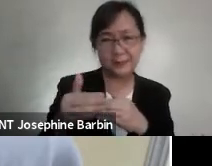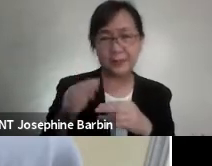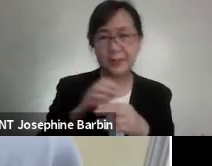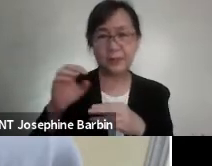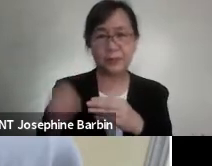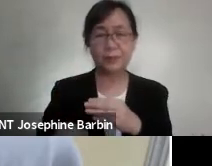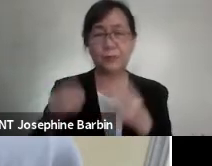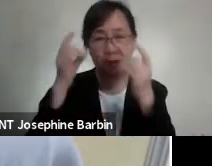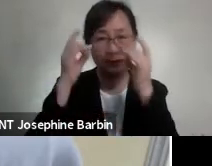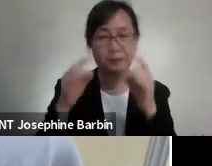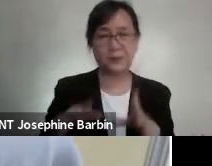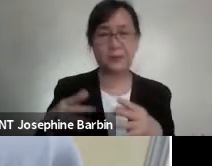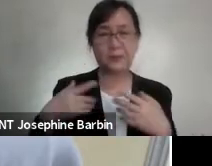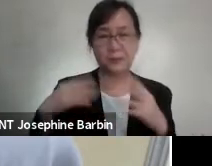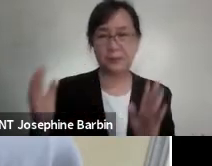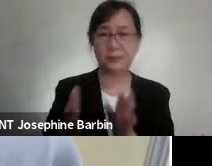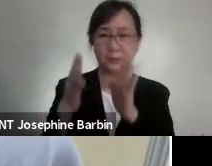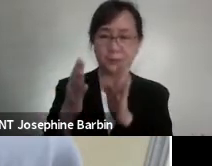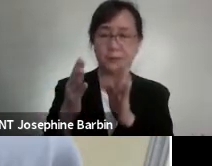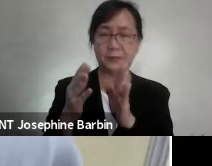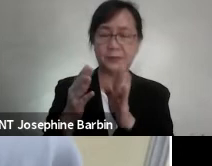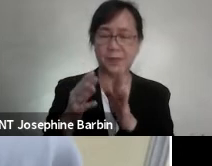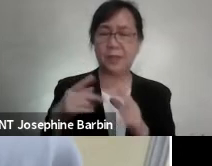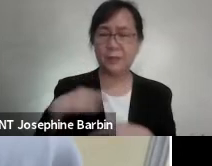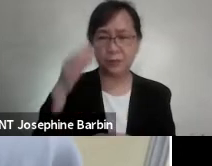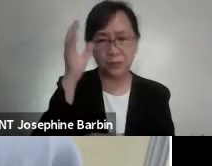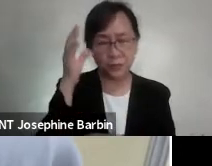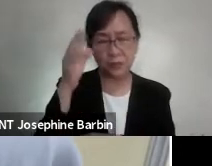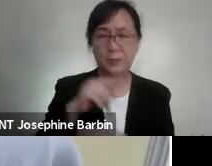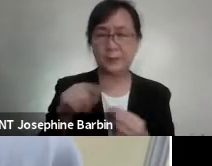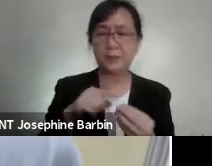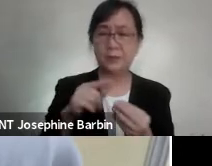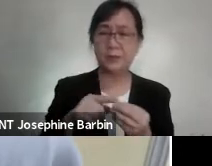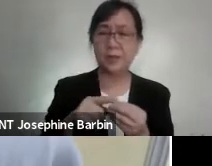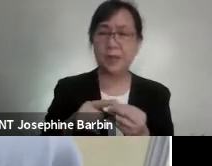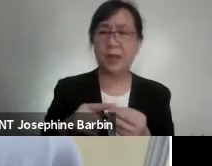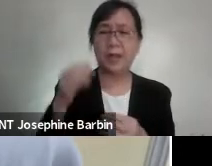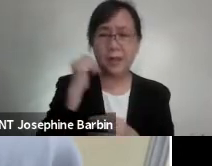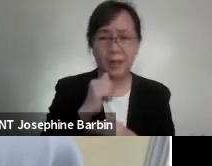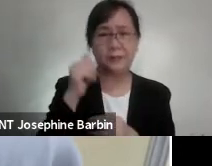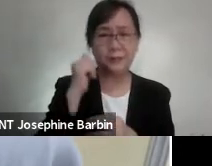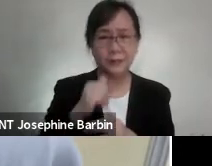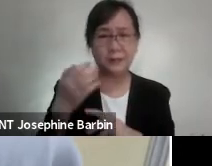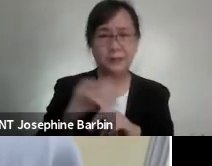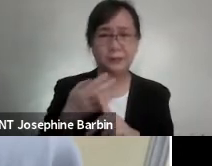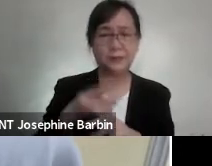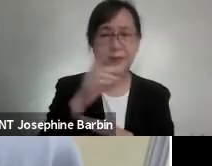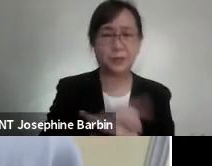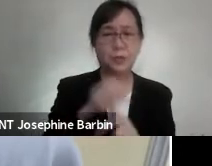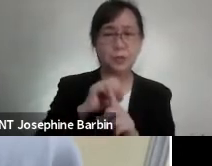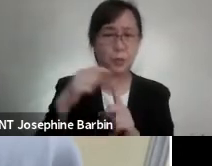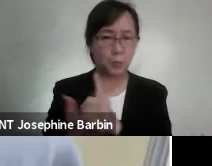of harms they might encounter online, they're very concerned about very everyday, overtly social